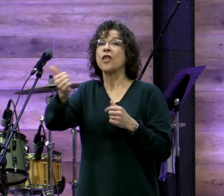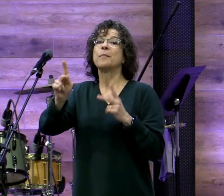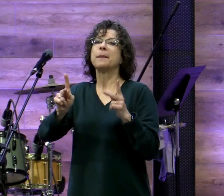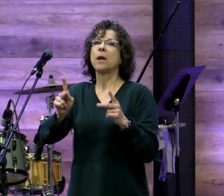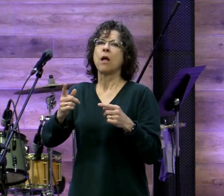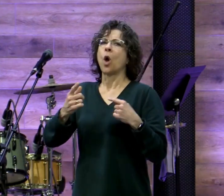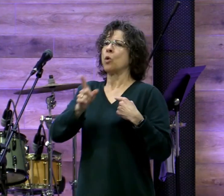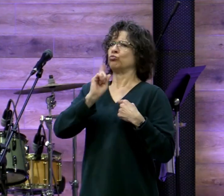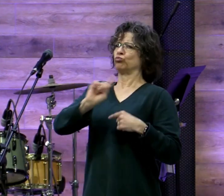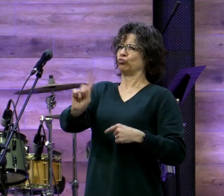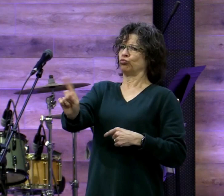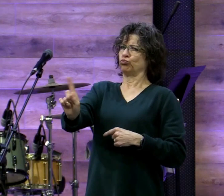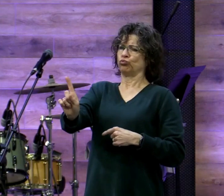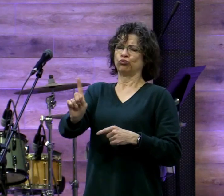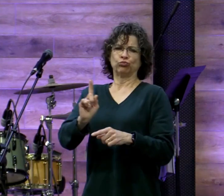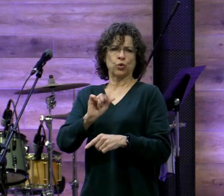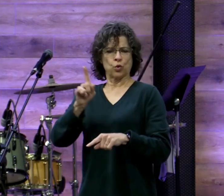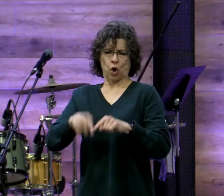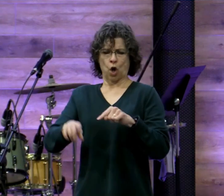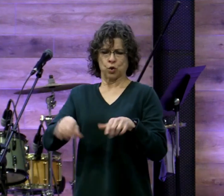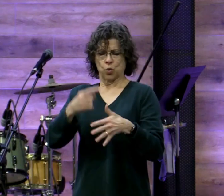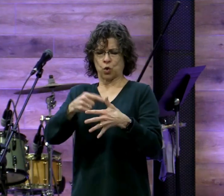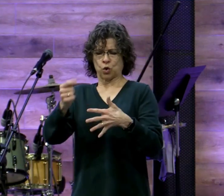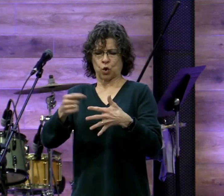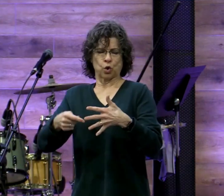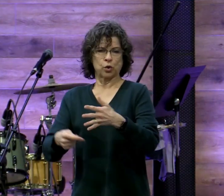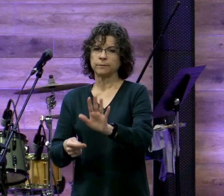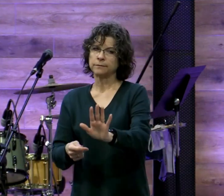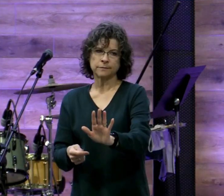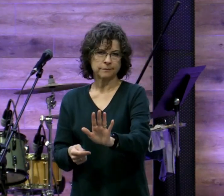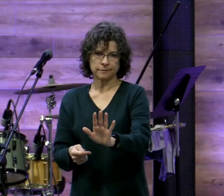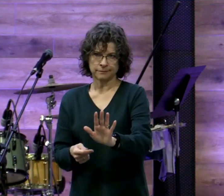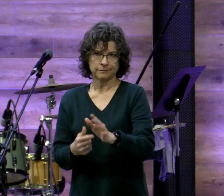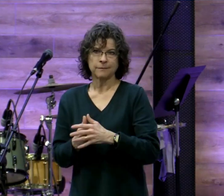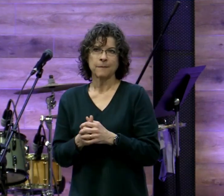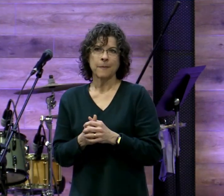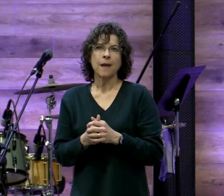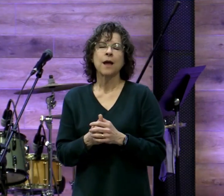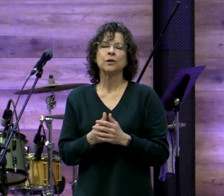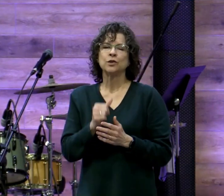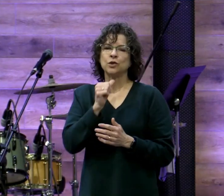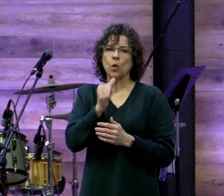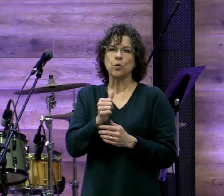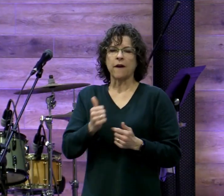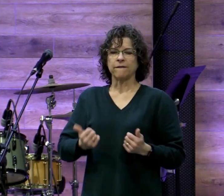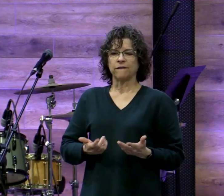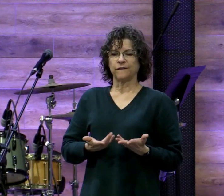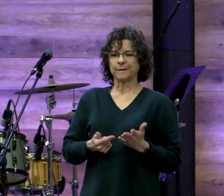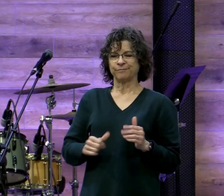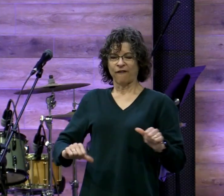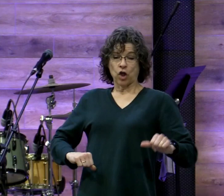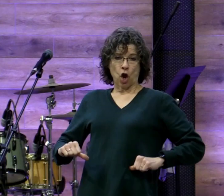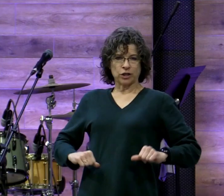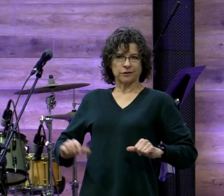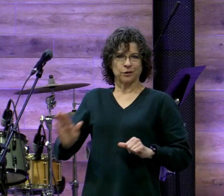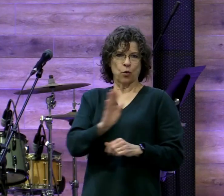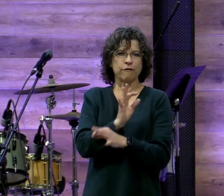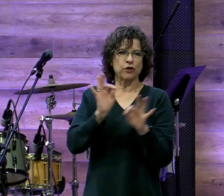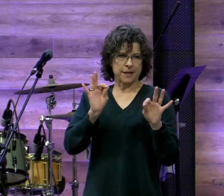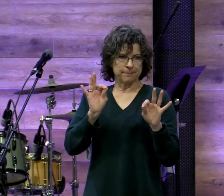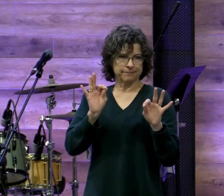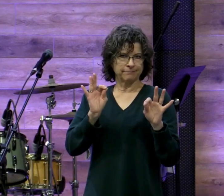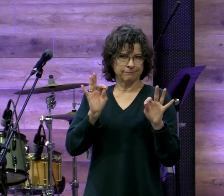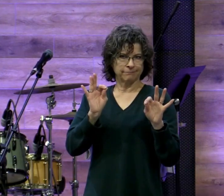sin themselves. It is better for you to lay down your freedom than to flaunt your freedom in such a way that either destroys the community you're